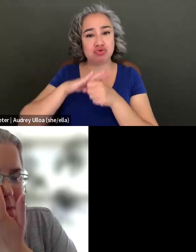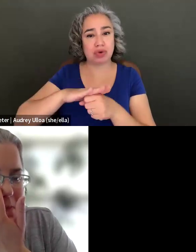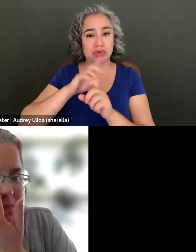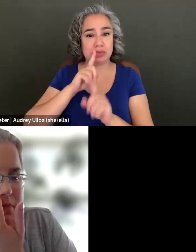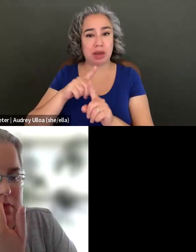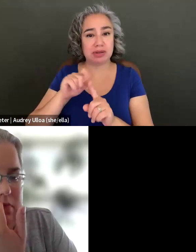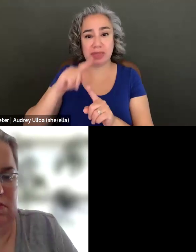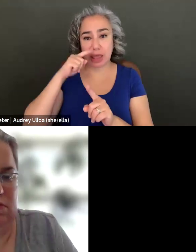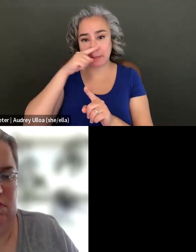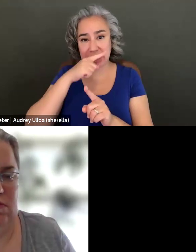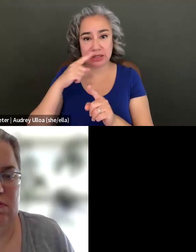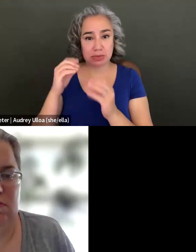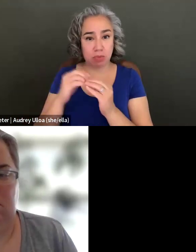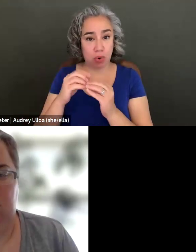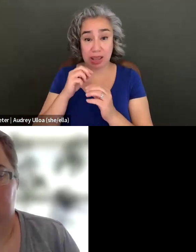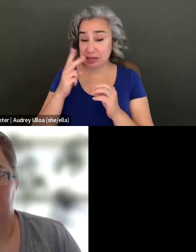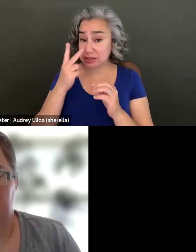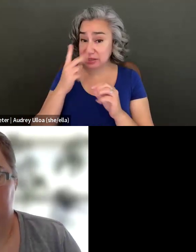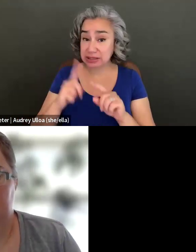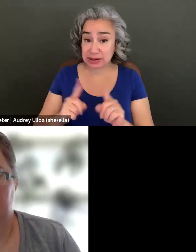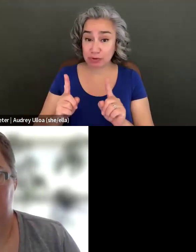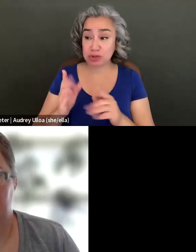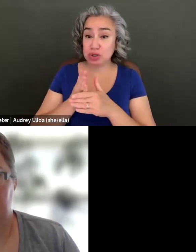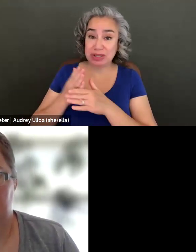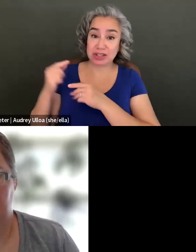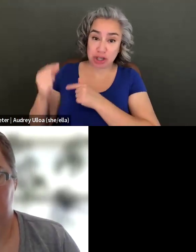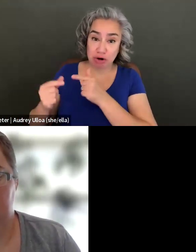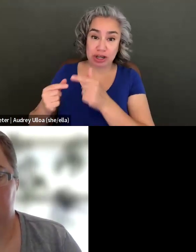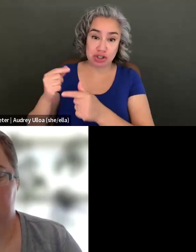maize further and see the differences between generations.